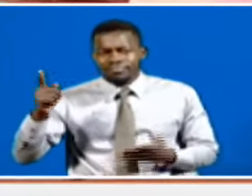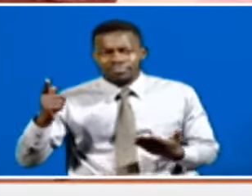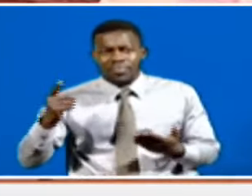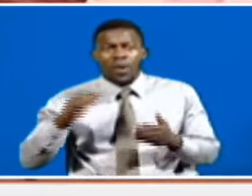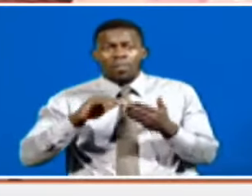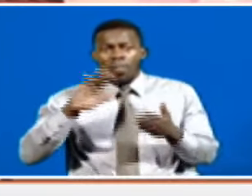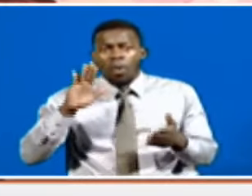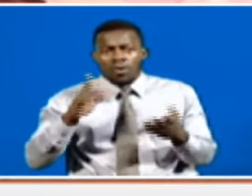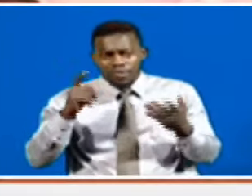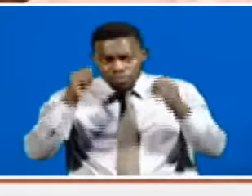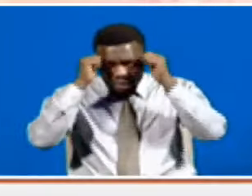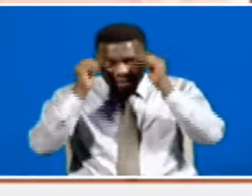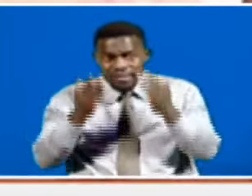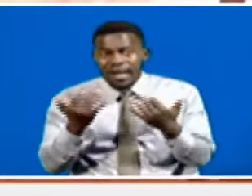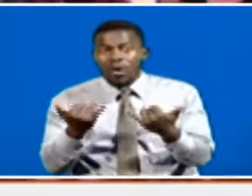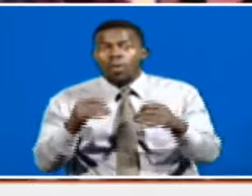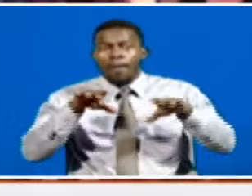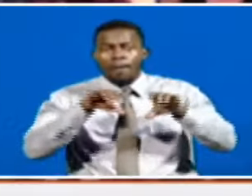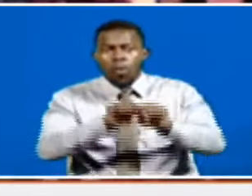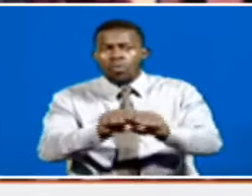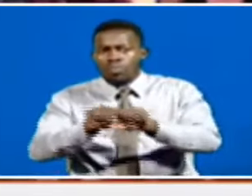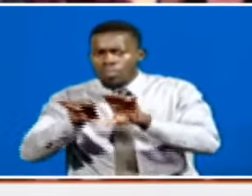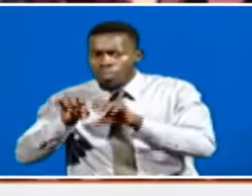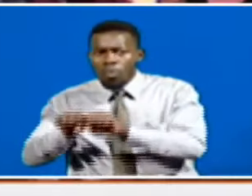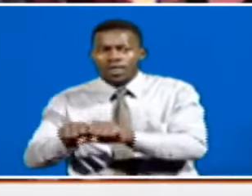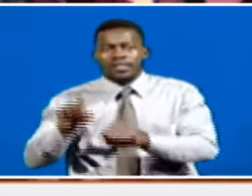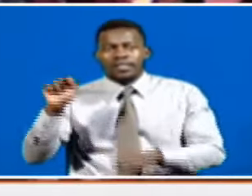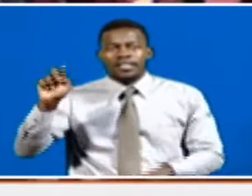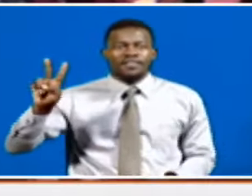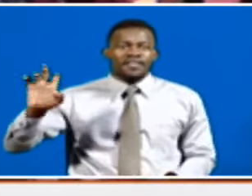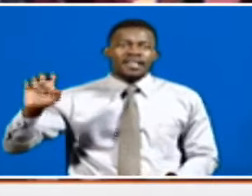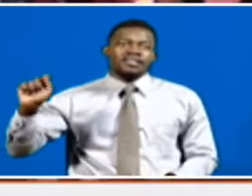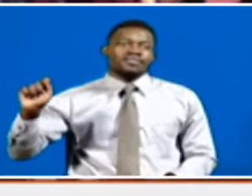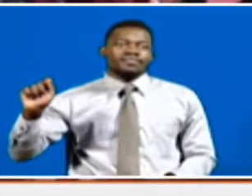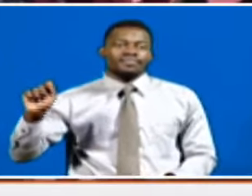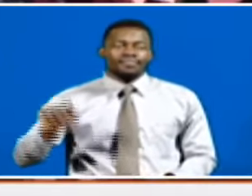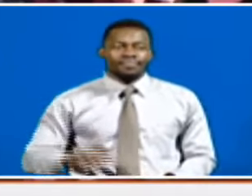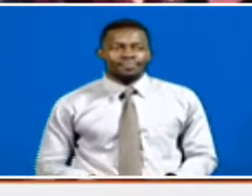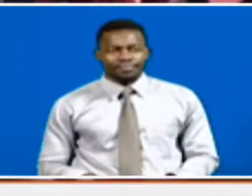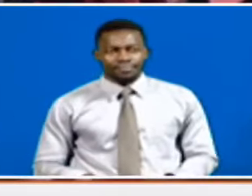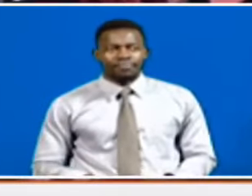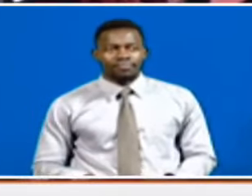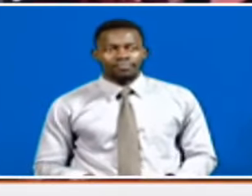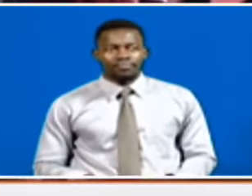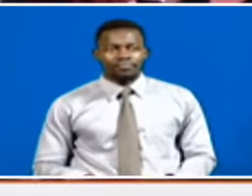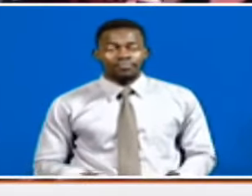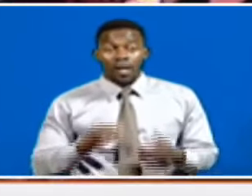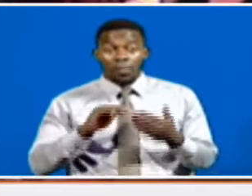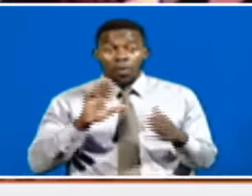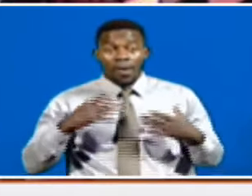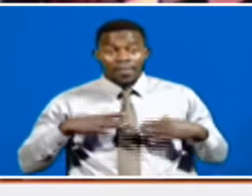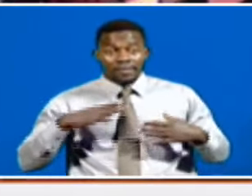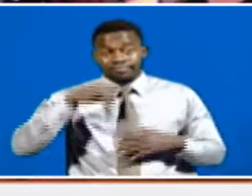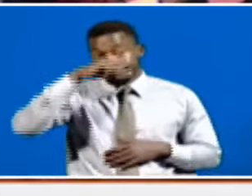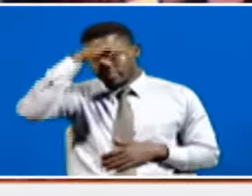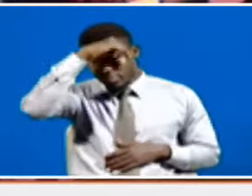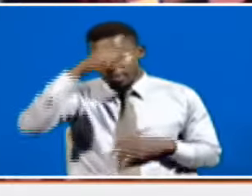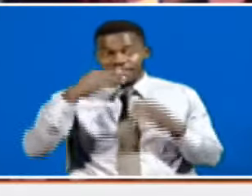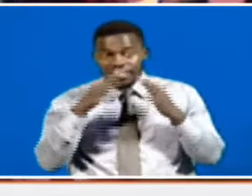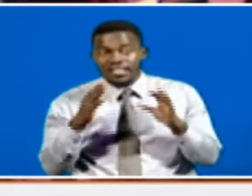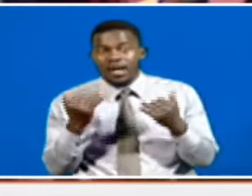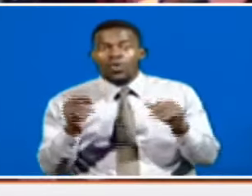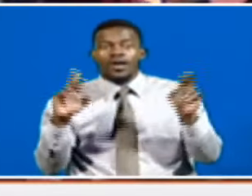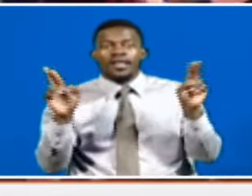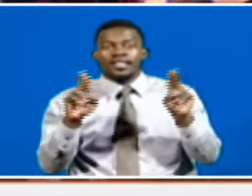have opted for TVET training. Those who have graduated today, they will be able to get jobs in our